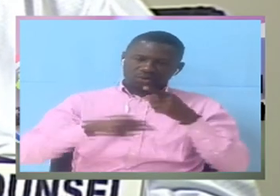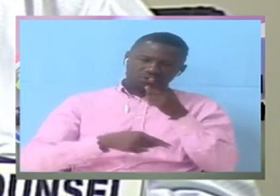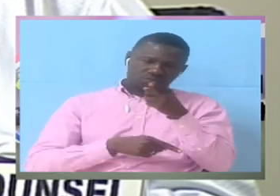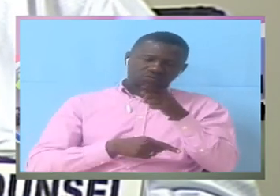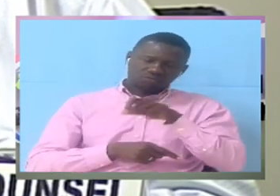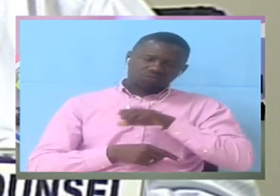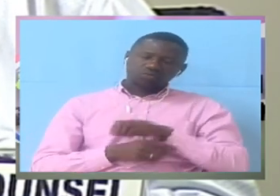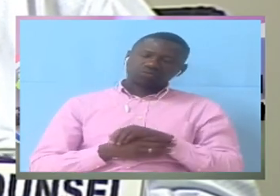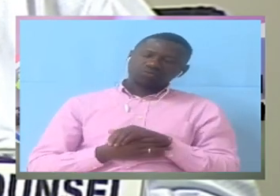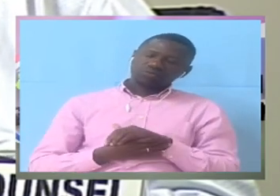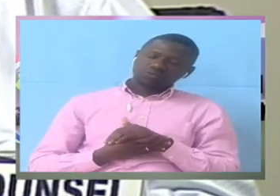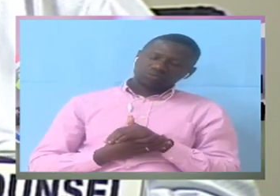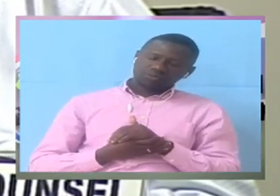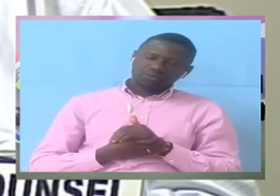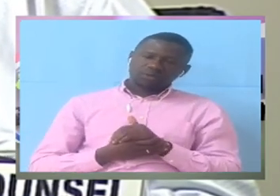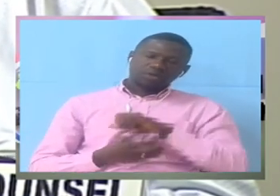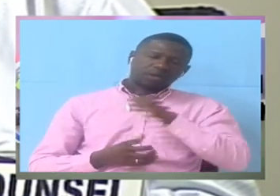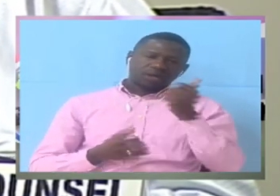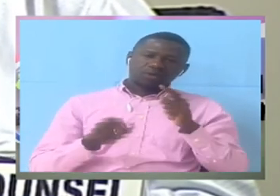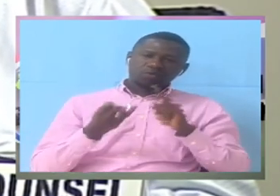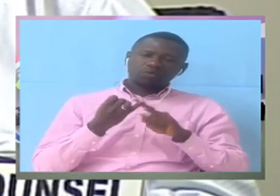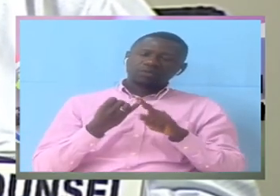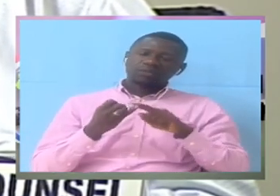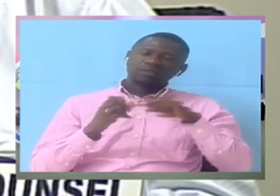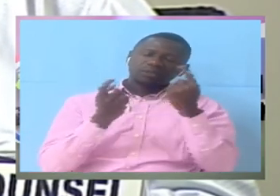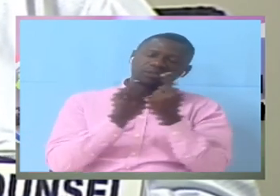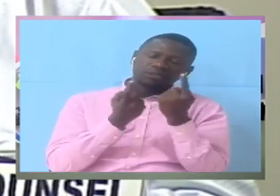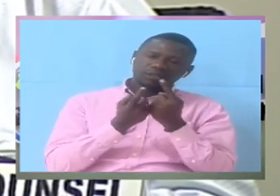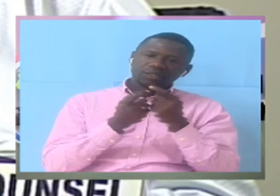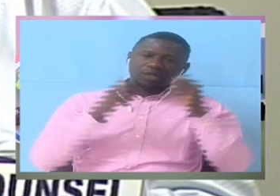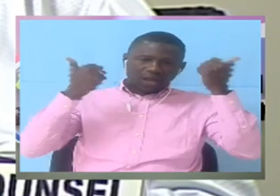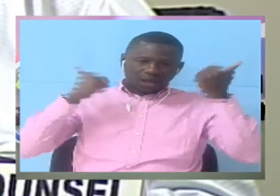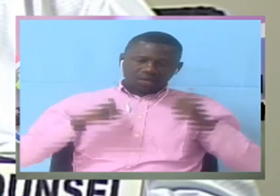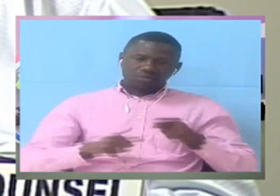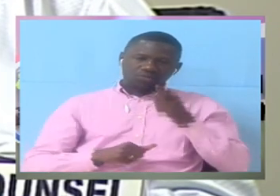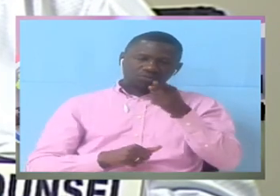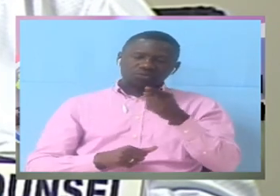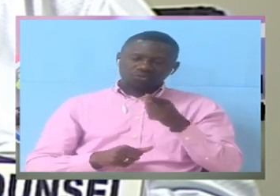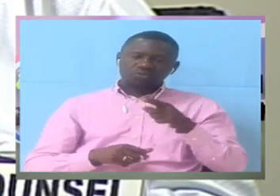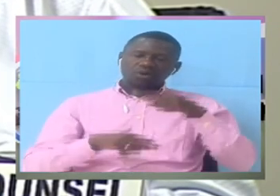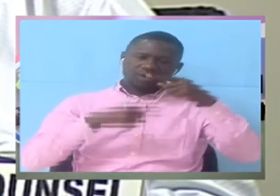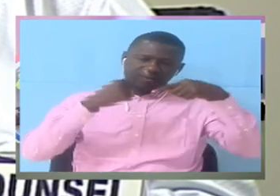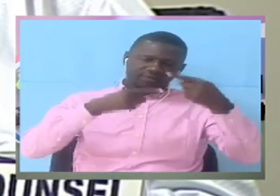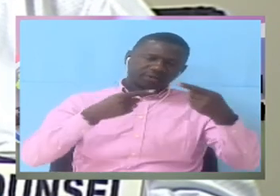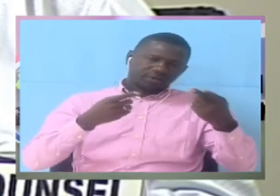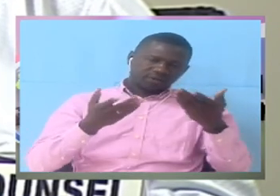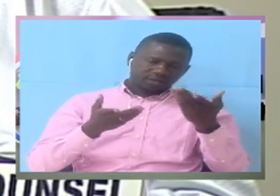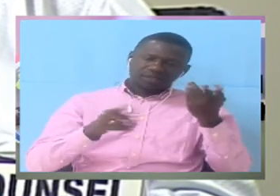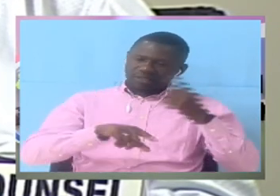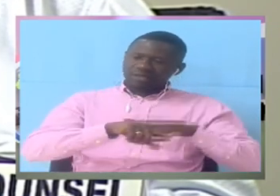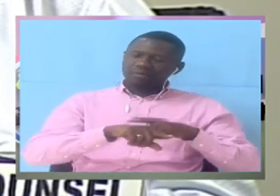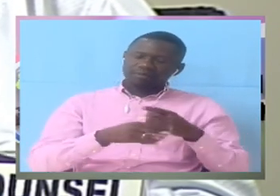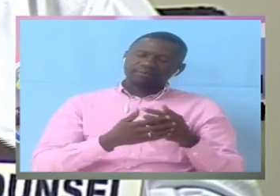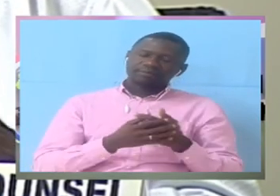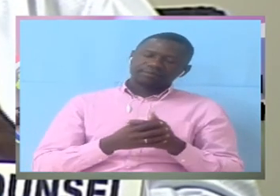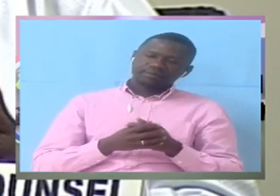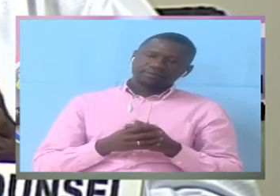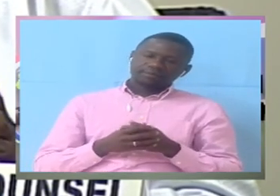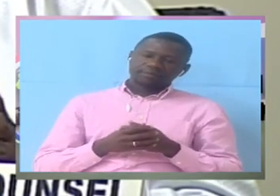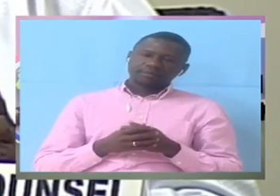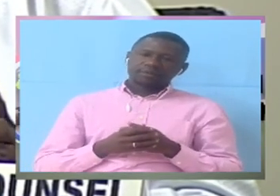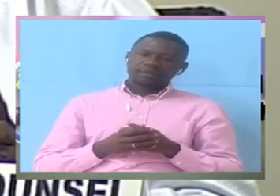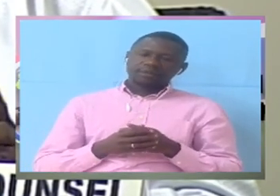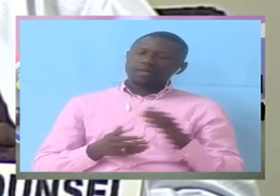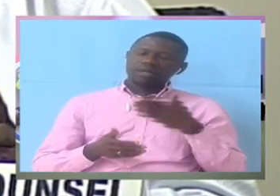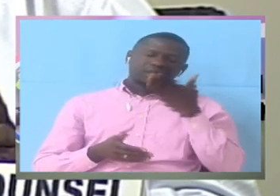karoto. And what the things that were done to you in the process. Ani nkul minke tela wo kiskisro wato.